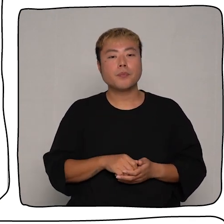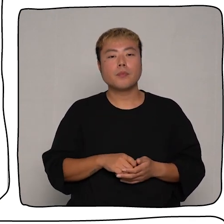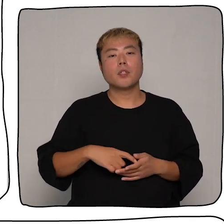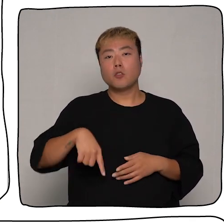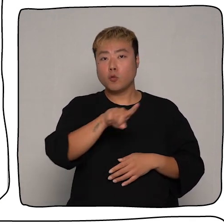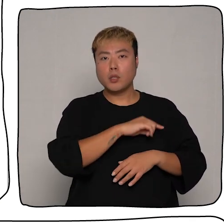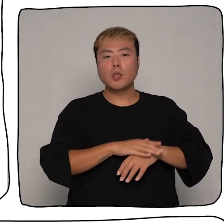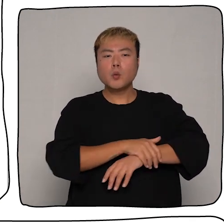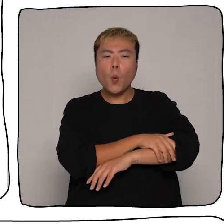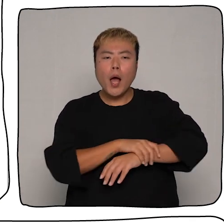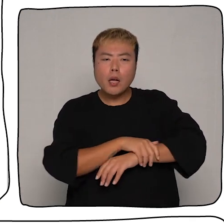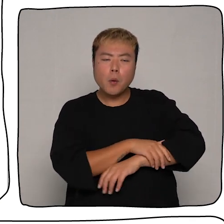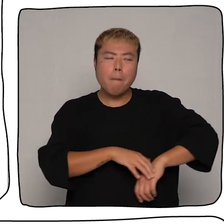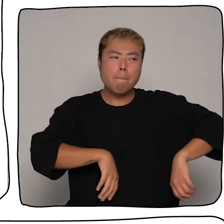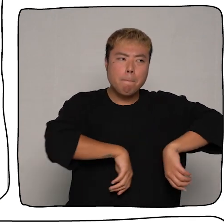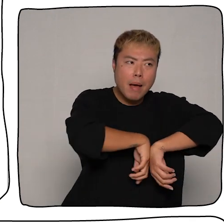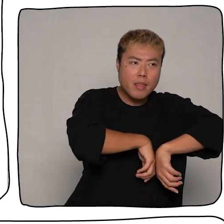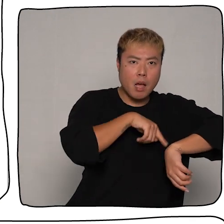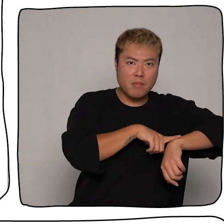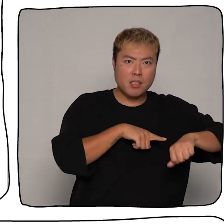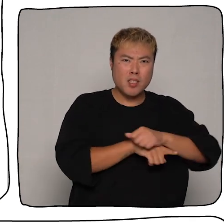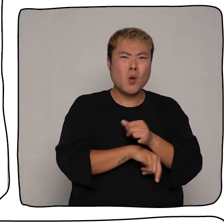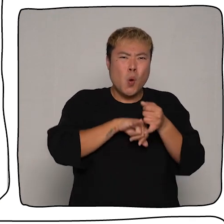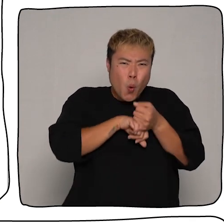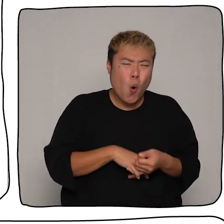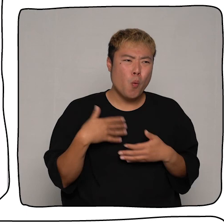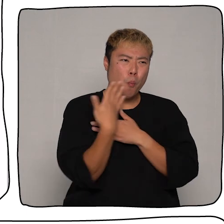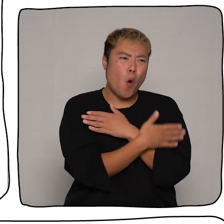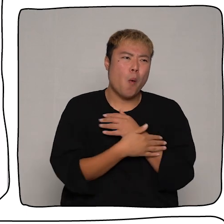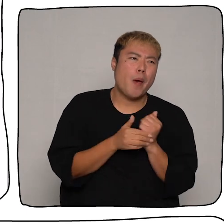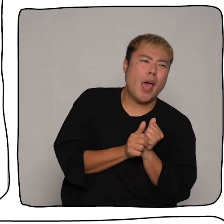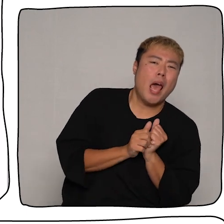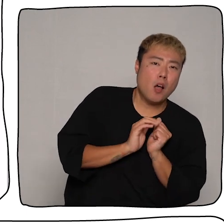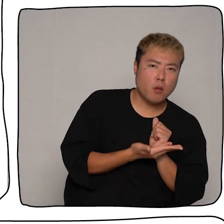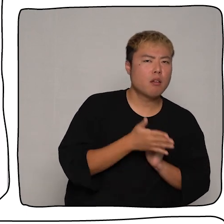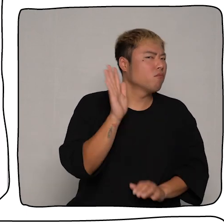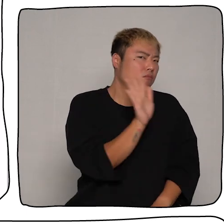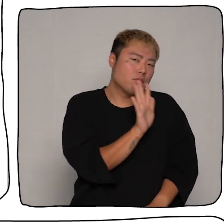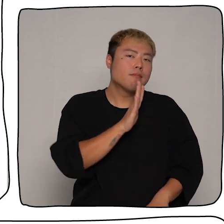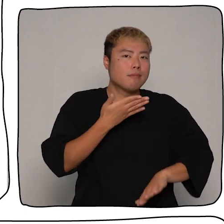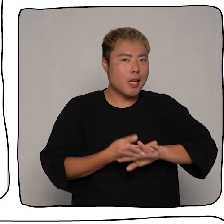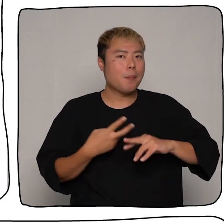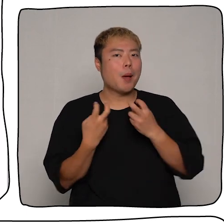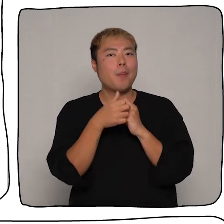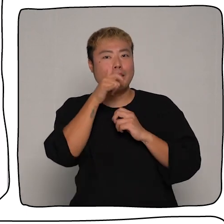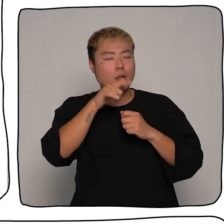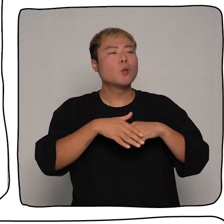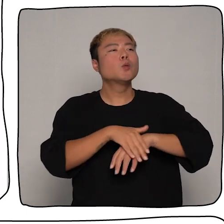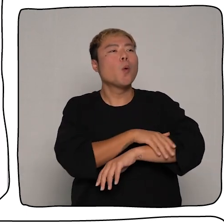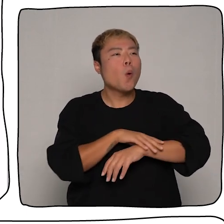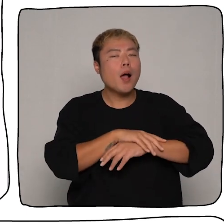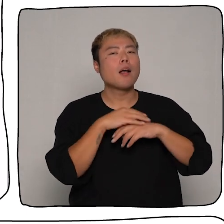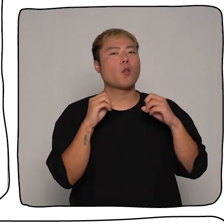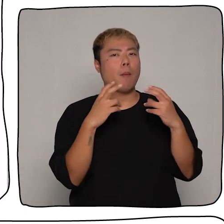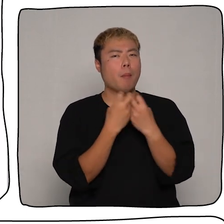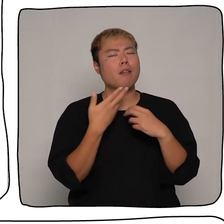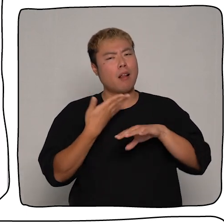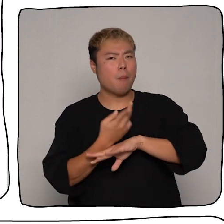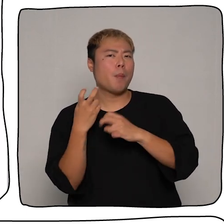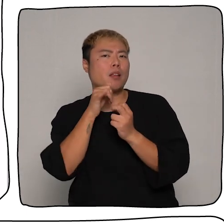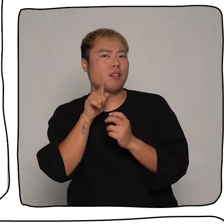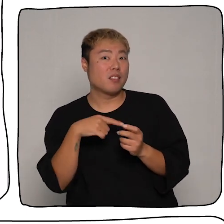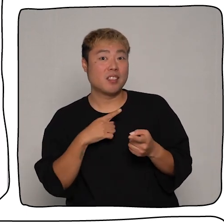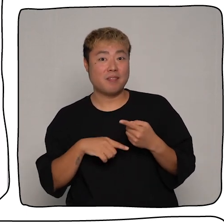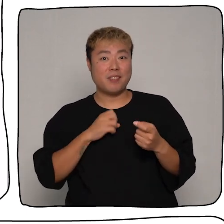we talked about haptic encounter is not limited to physical contact. We can